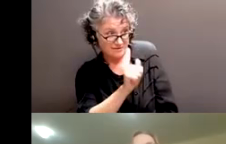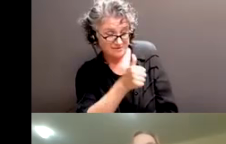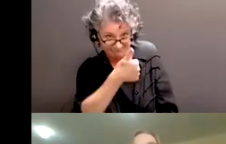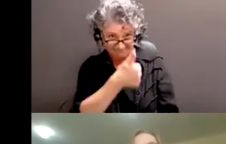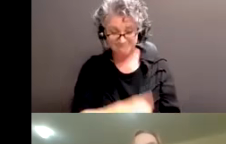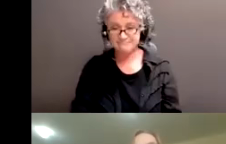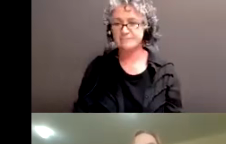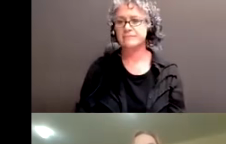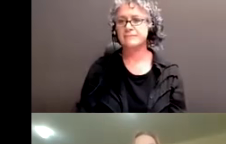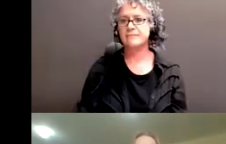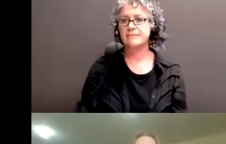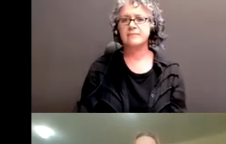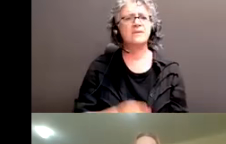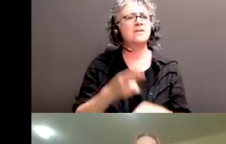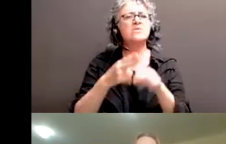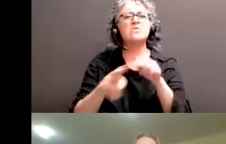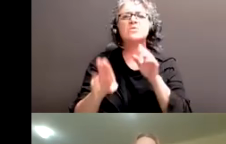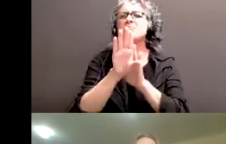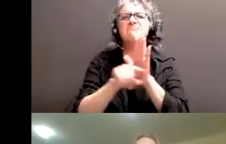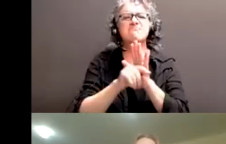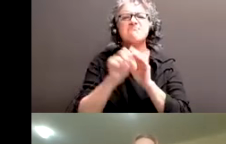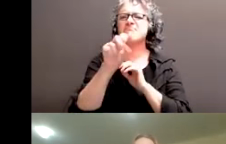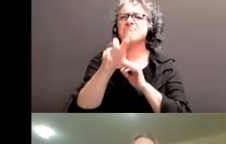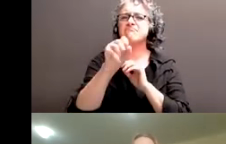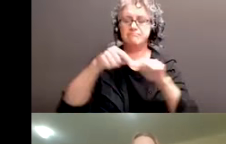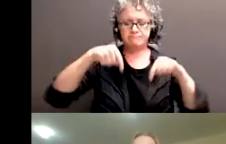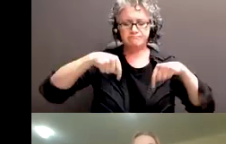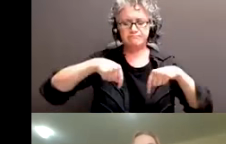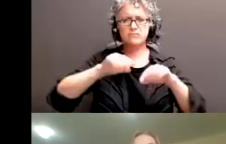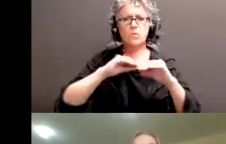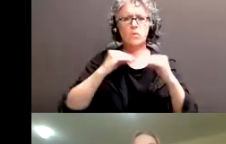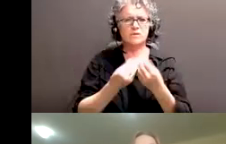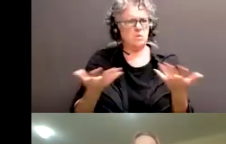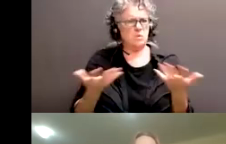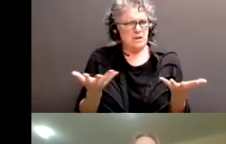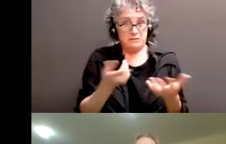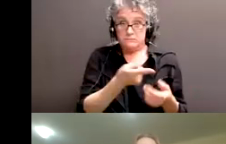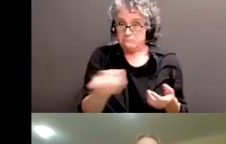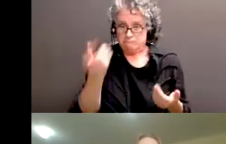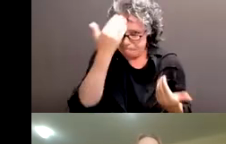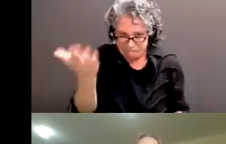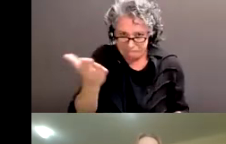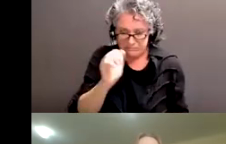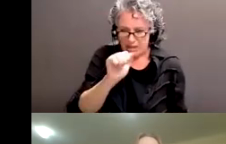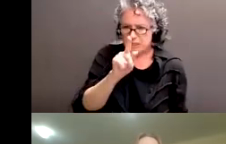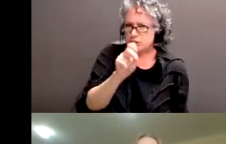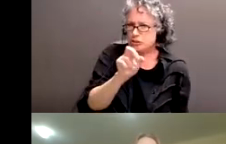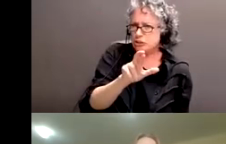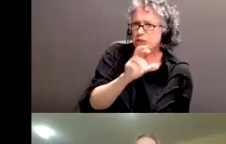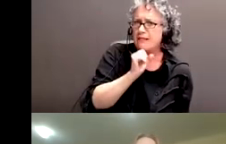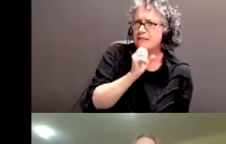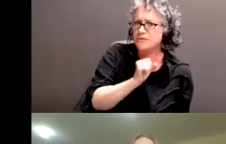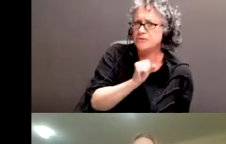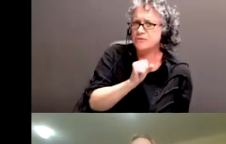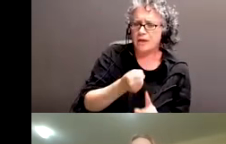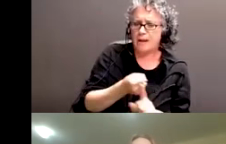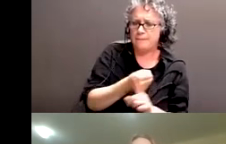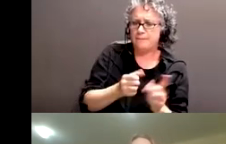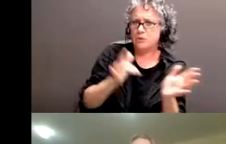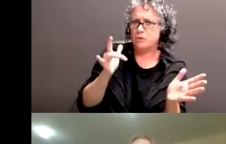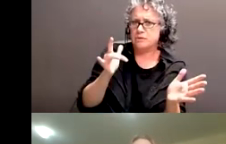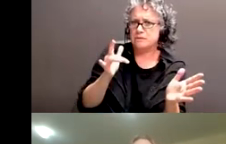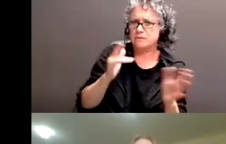So I just want to give a short background of our organization for those who may not be familiar with Elder Abuse Prevention Ontario. We had